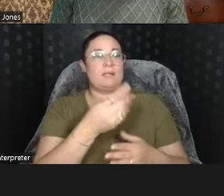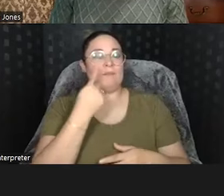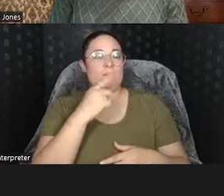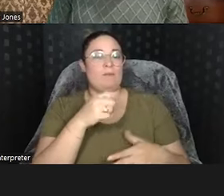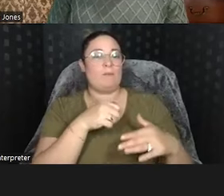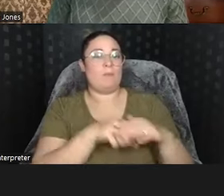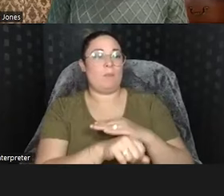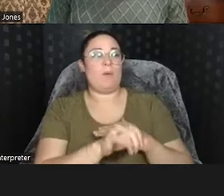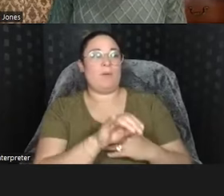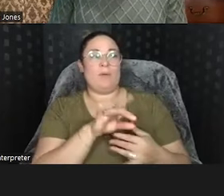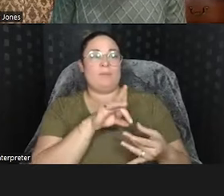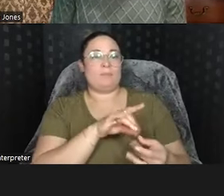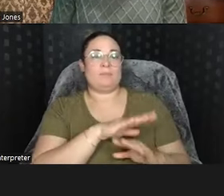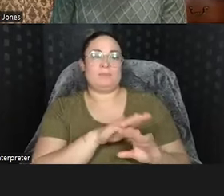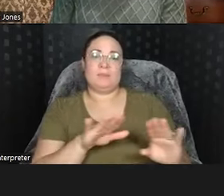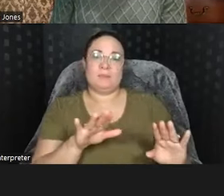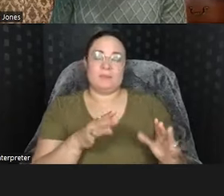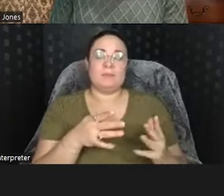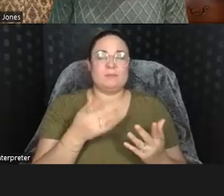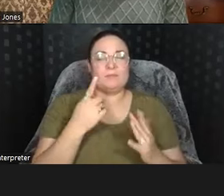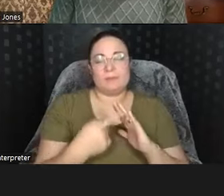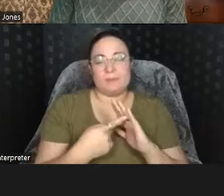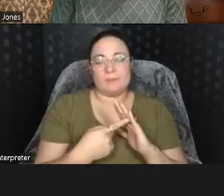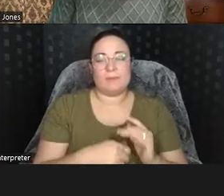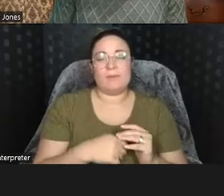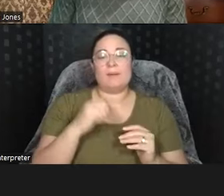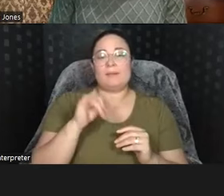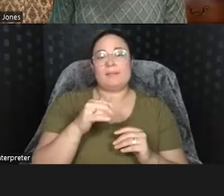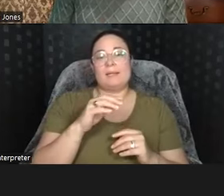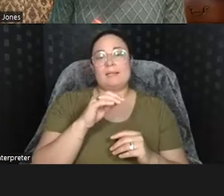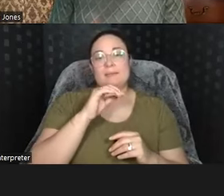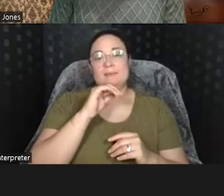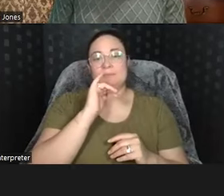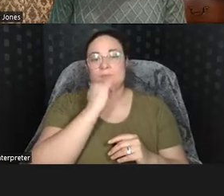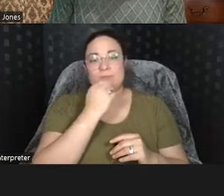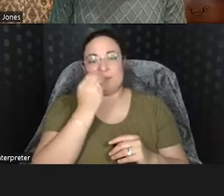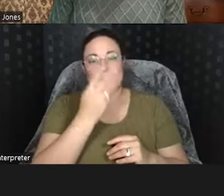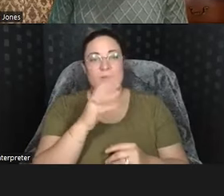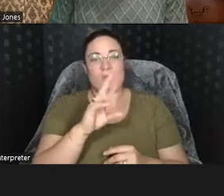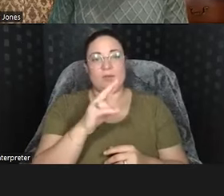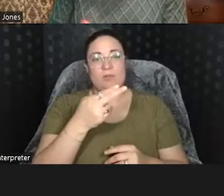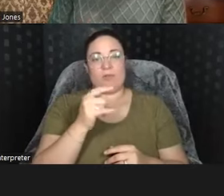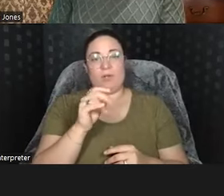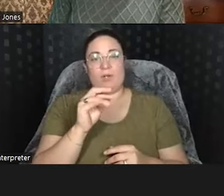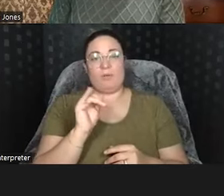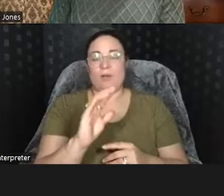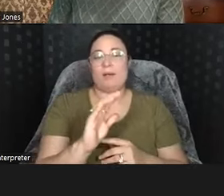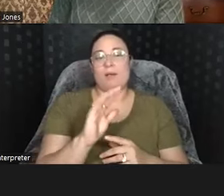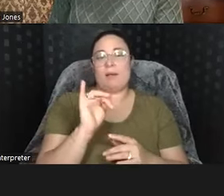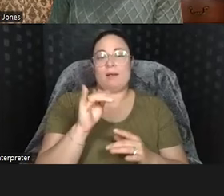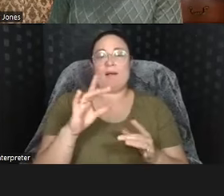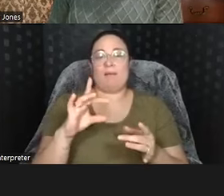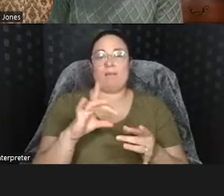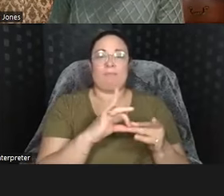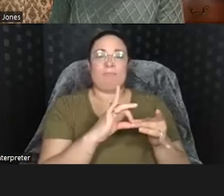example. And so this is the way that the disinformation campaign, this rhetoric campaign, works in tandem with